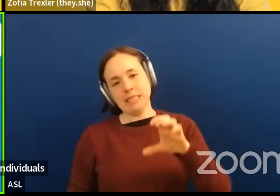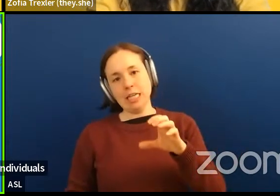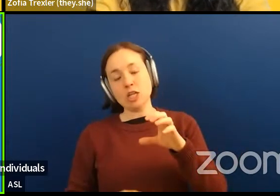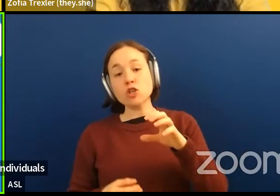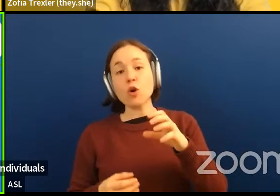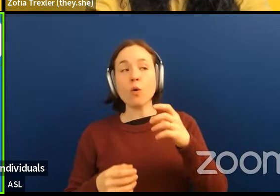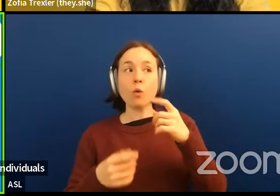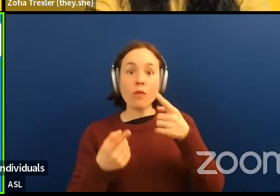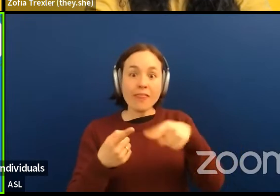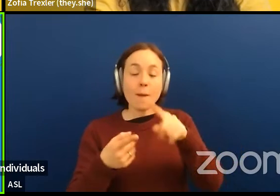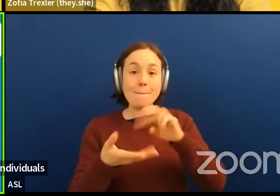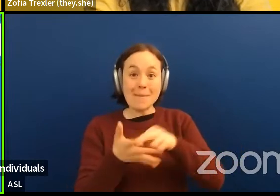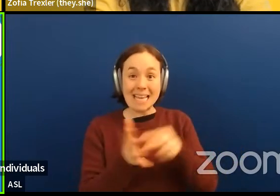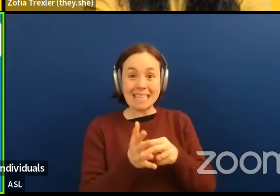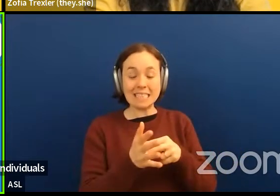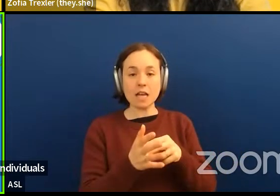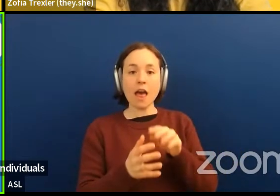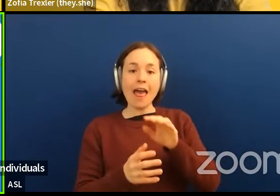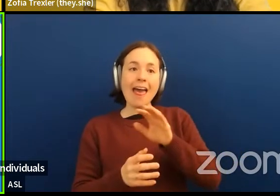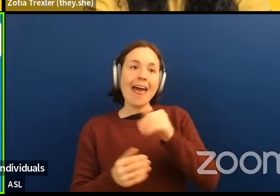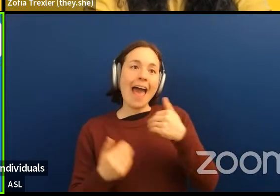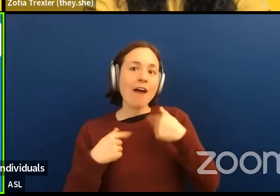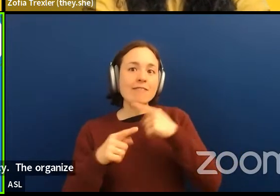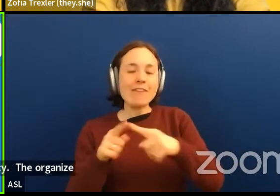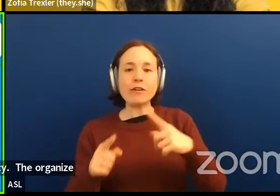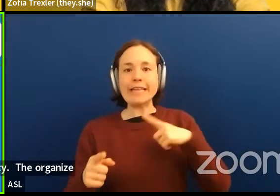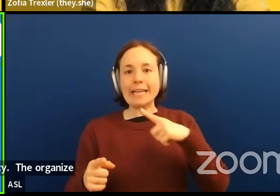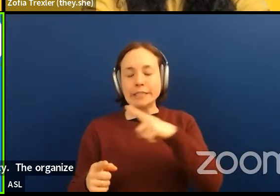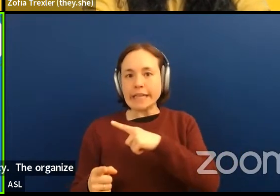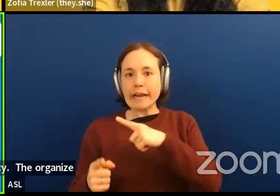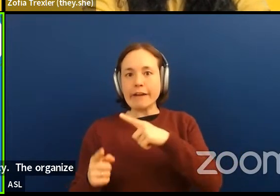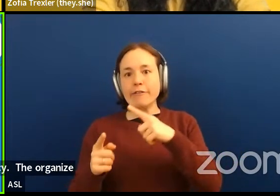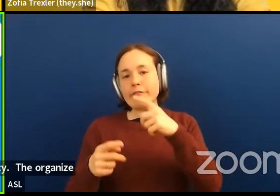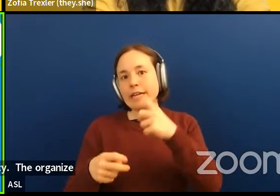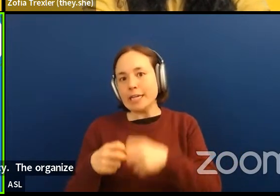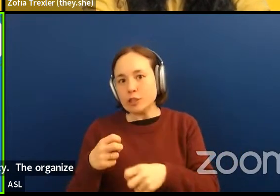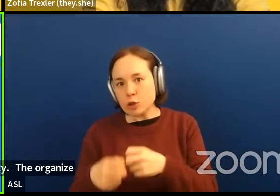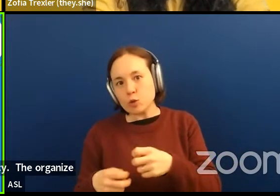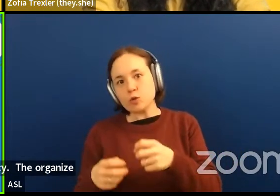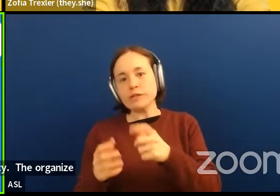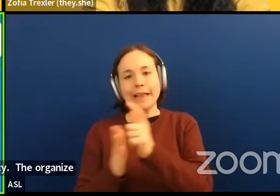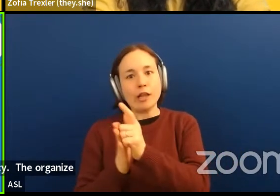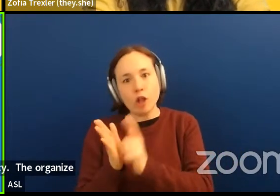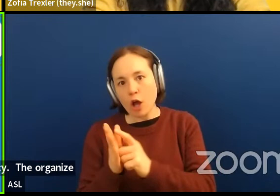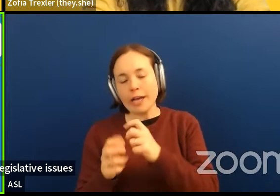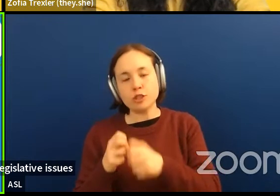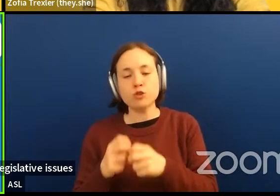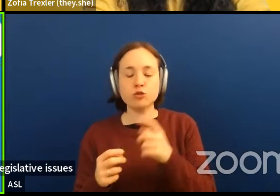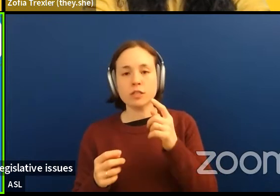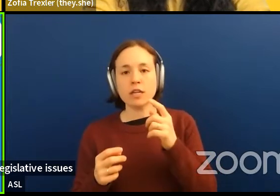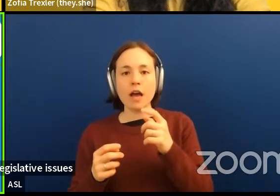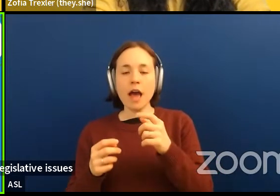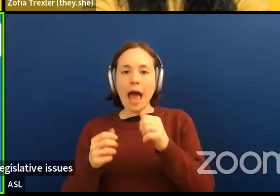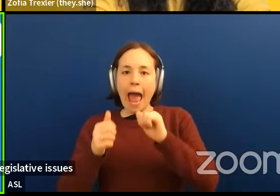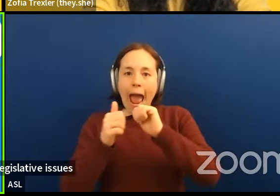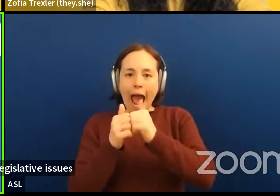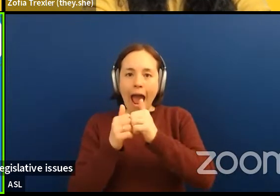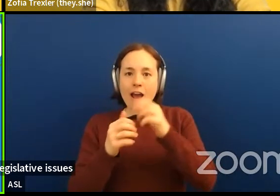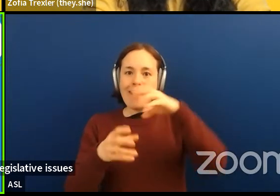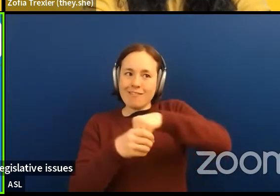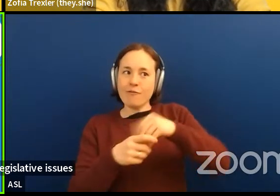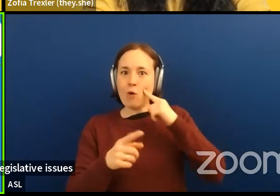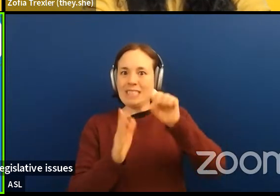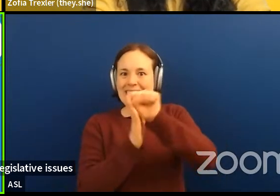their legislative issues to a statewide issue, so we can build that buy-in